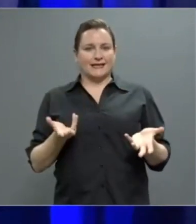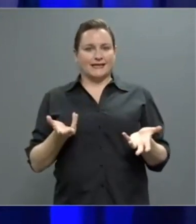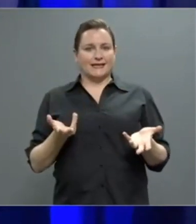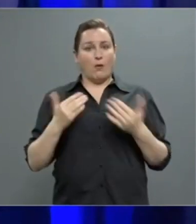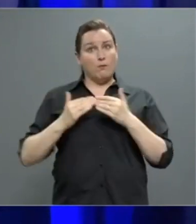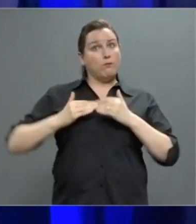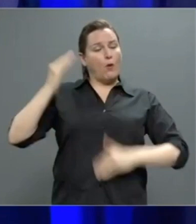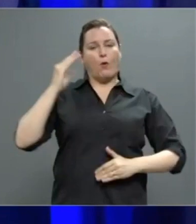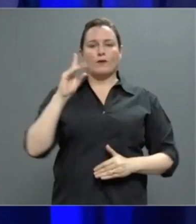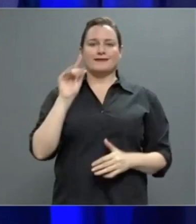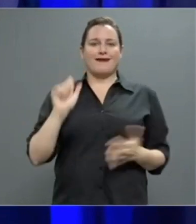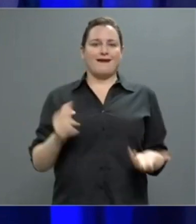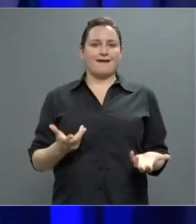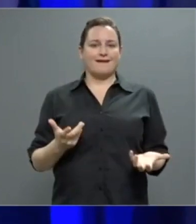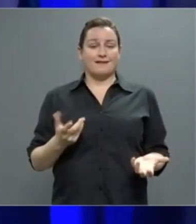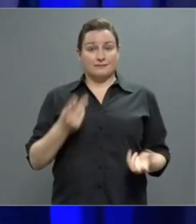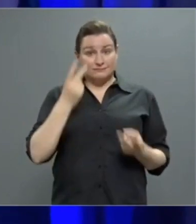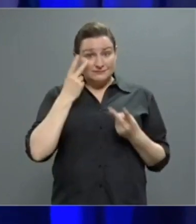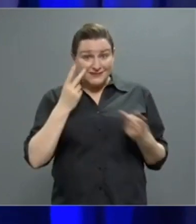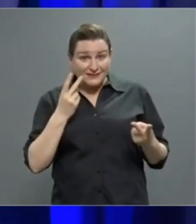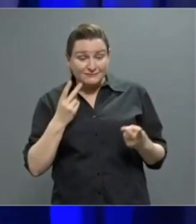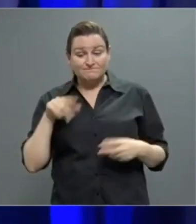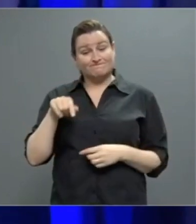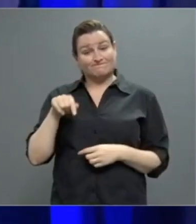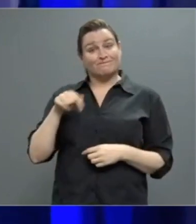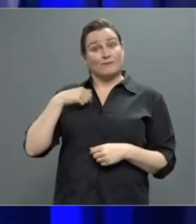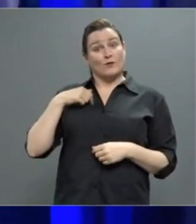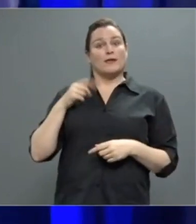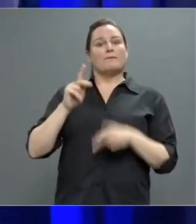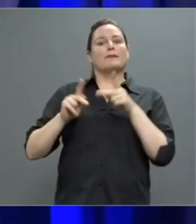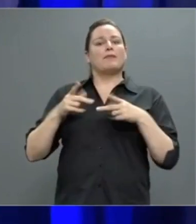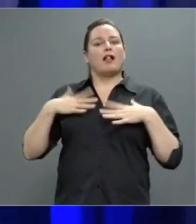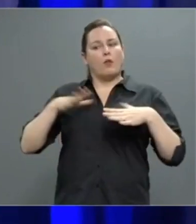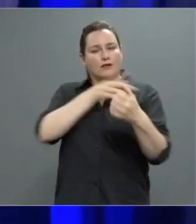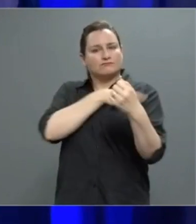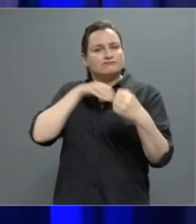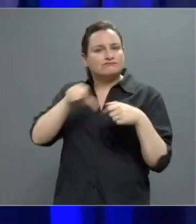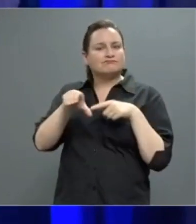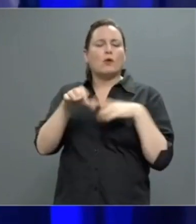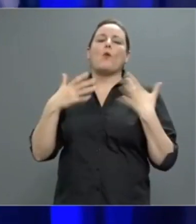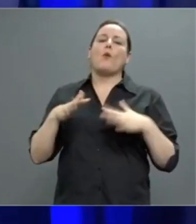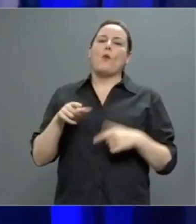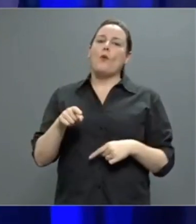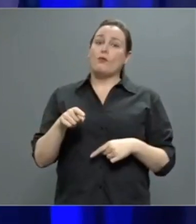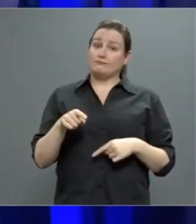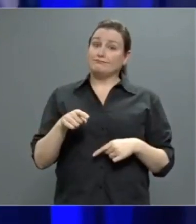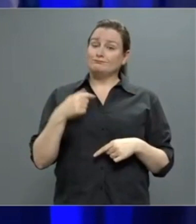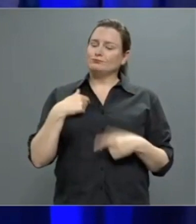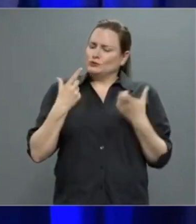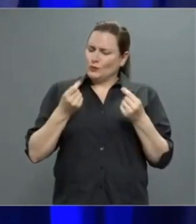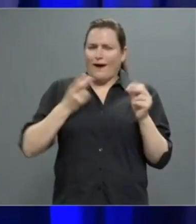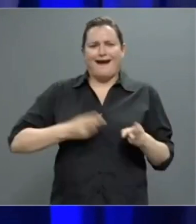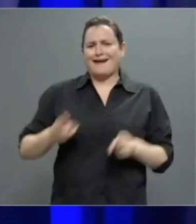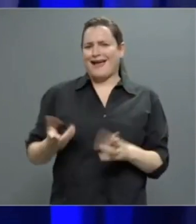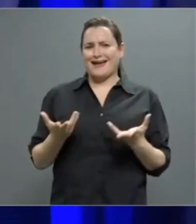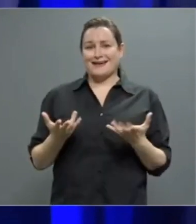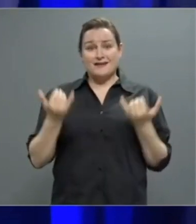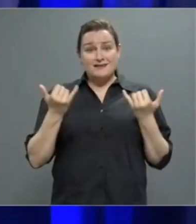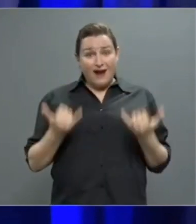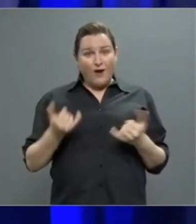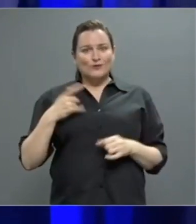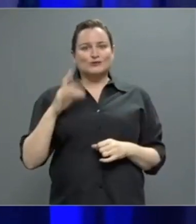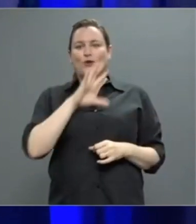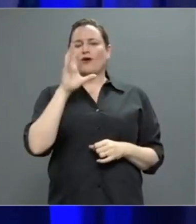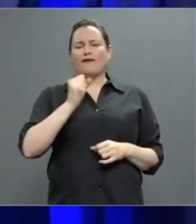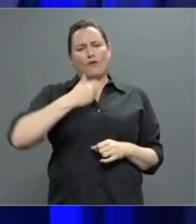that we are the party of people power, we can do it again. And this time, Democrats, we can do it all across South Africa.